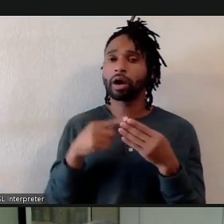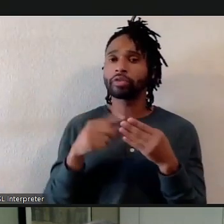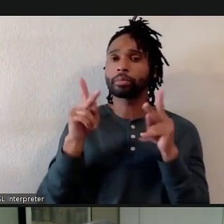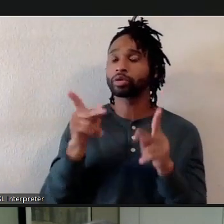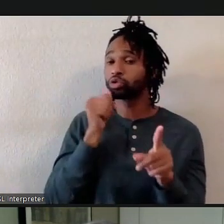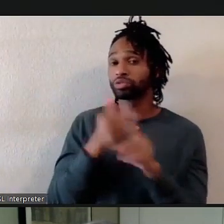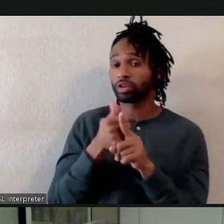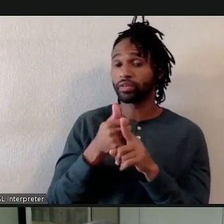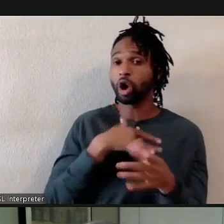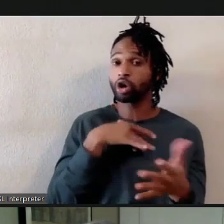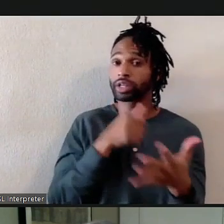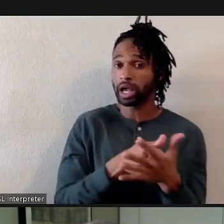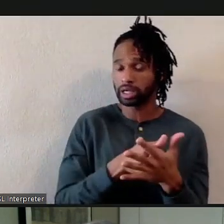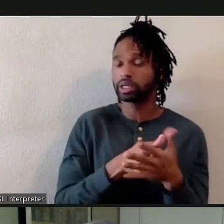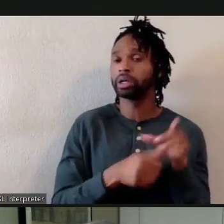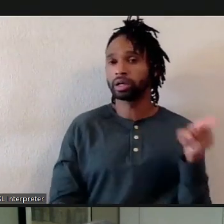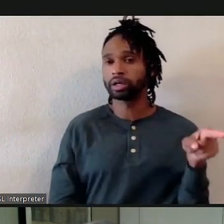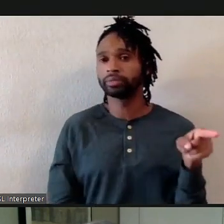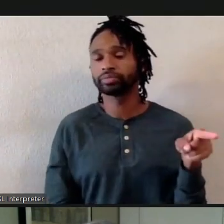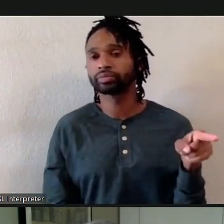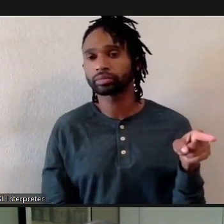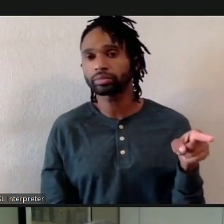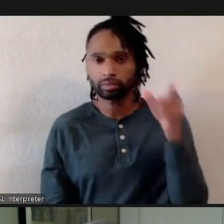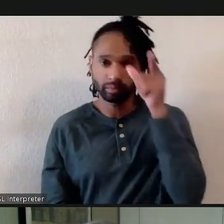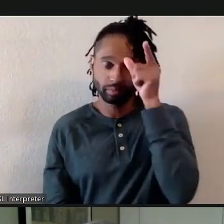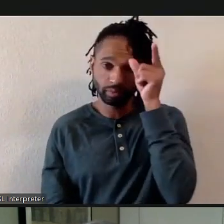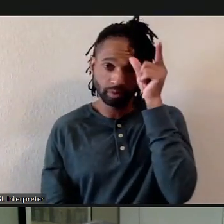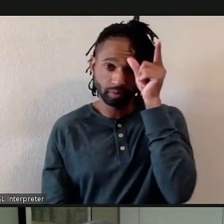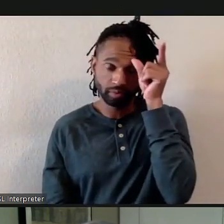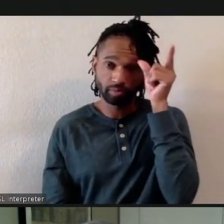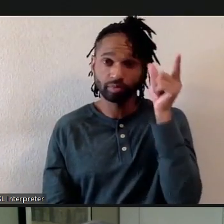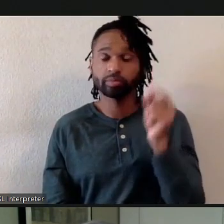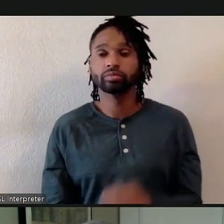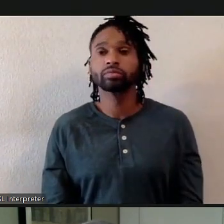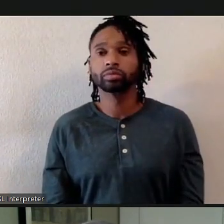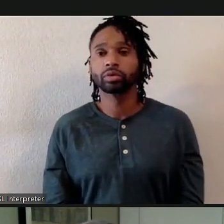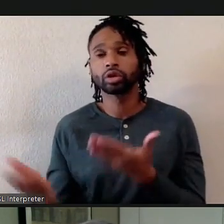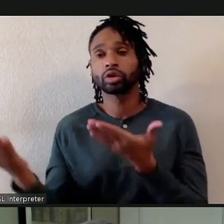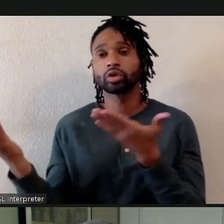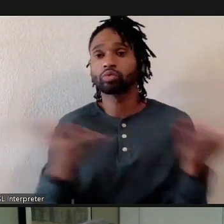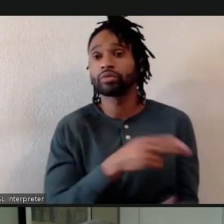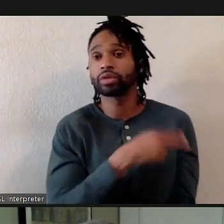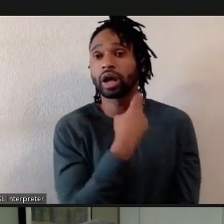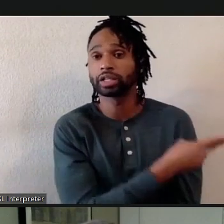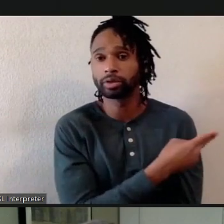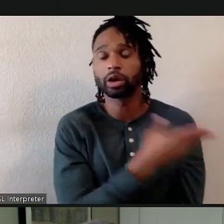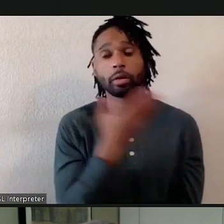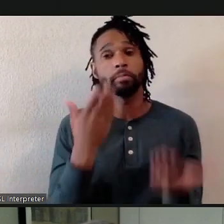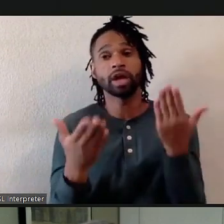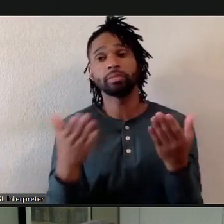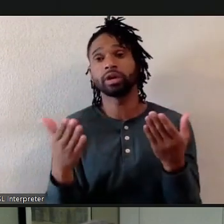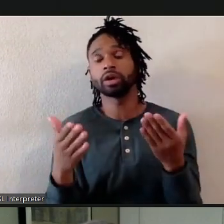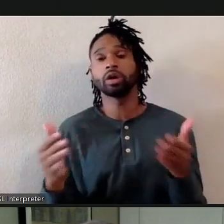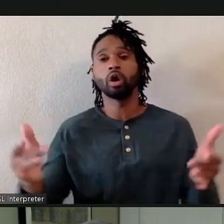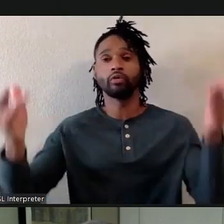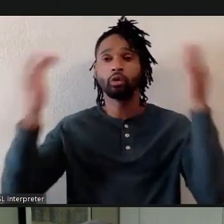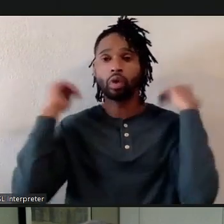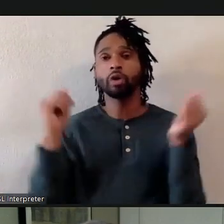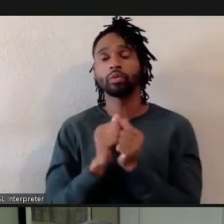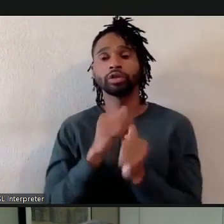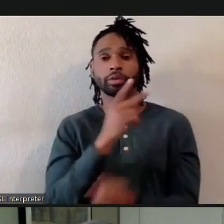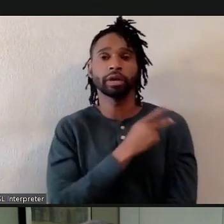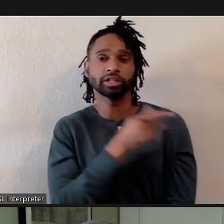attack destined in a week and arriving to a hospital that might be overrun by patients who have